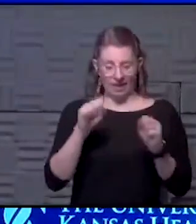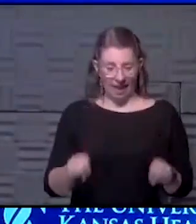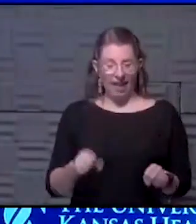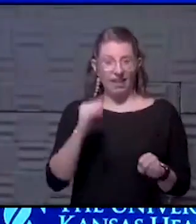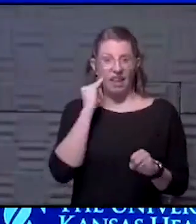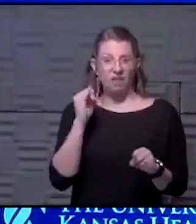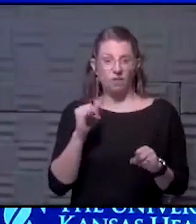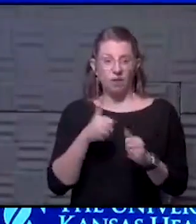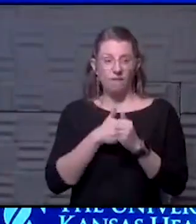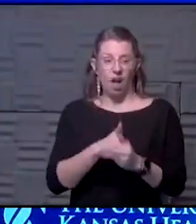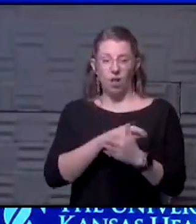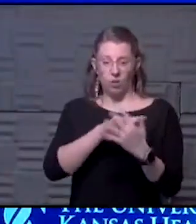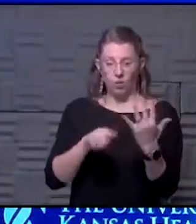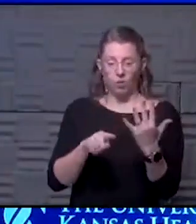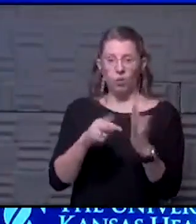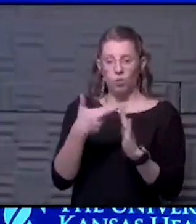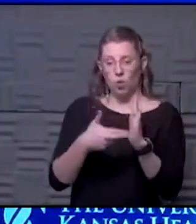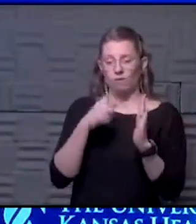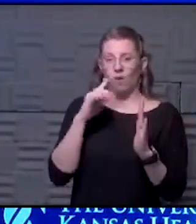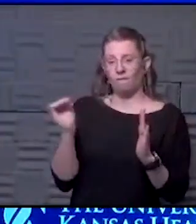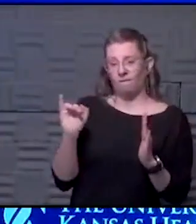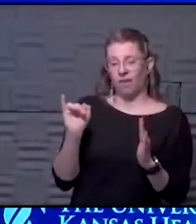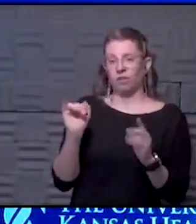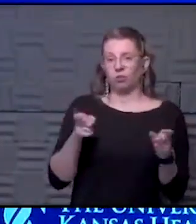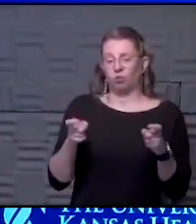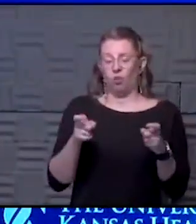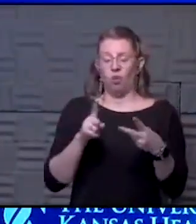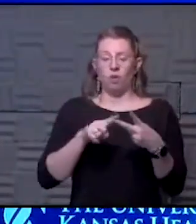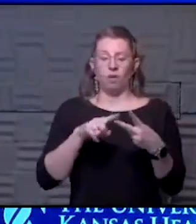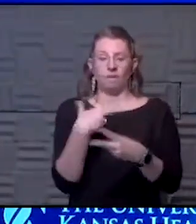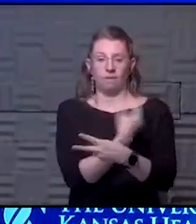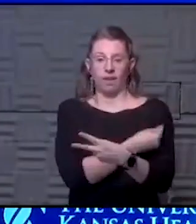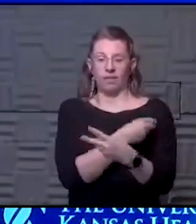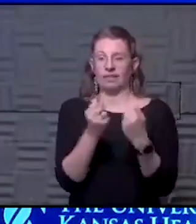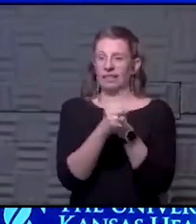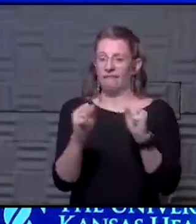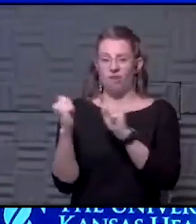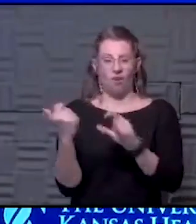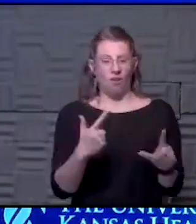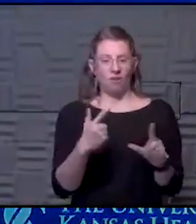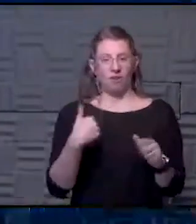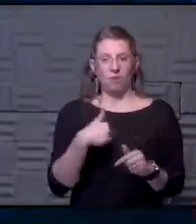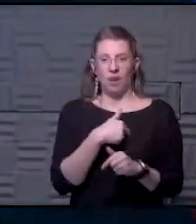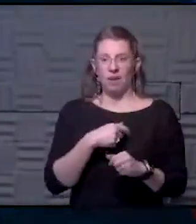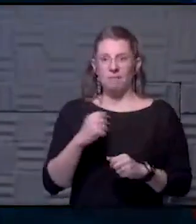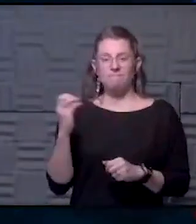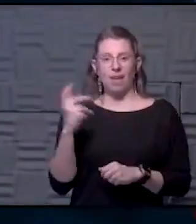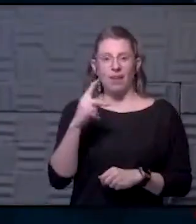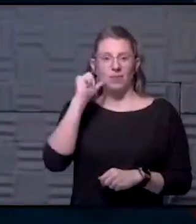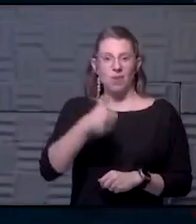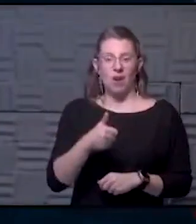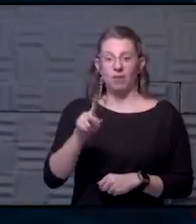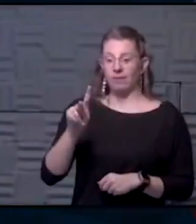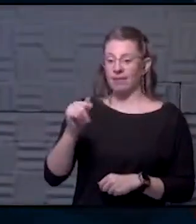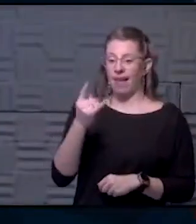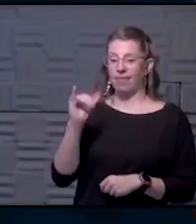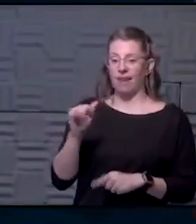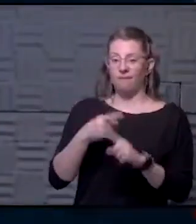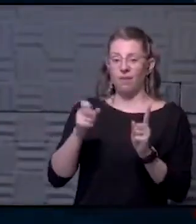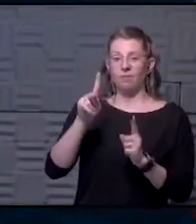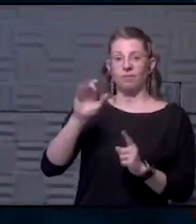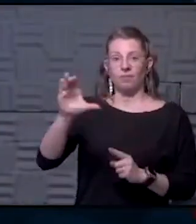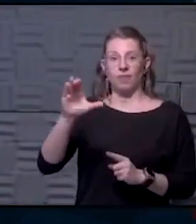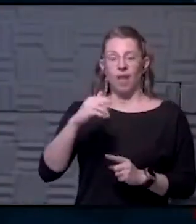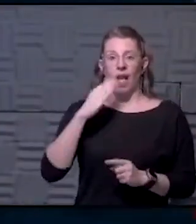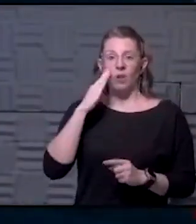things. Follow the rules. Get your vaccine. Keep us all safe. We're here tomorrow. I'm Kathy from Kansas City. I know